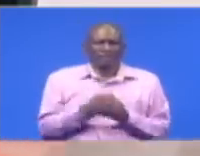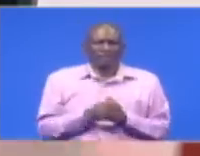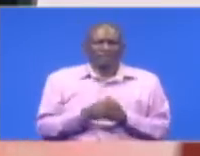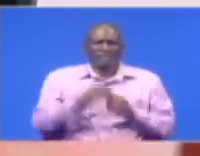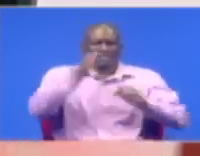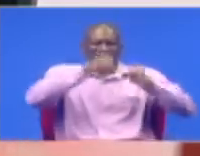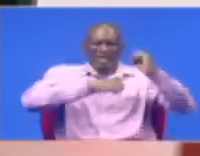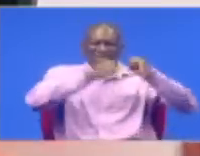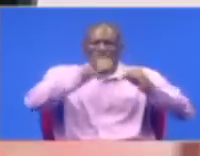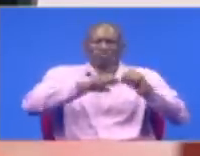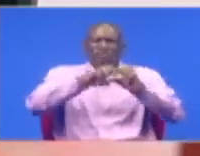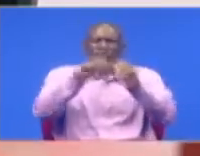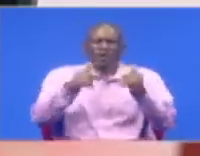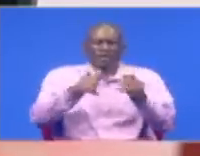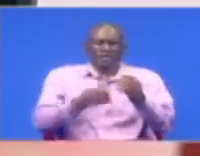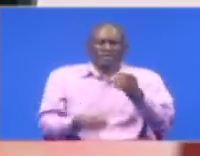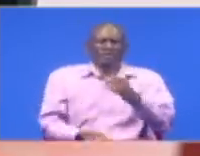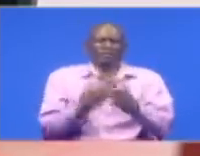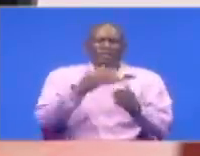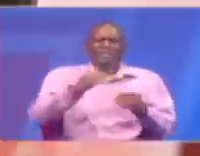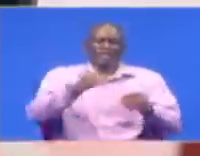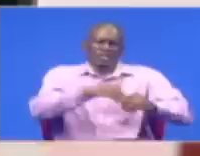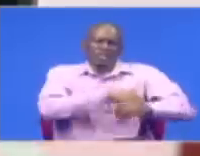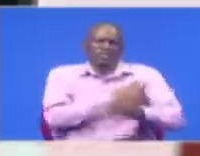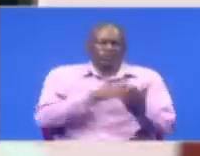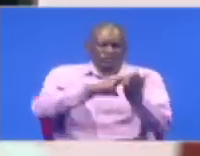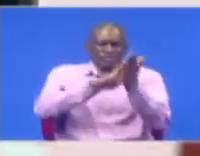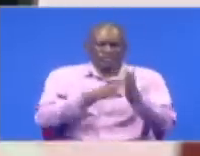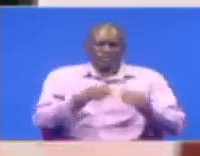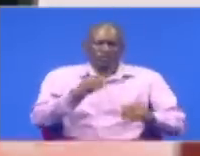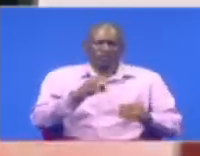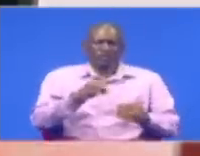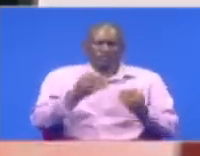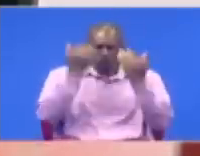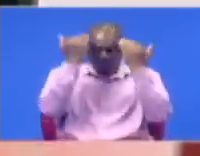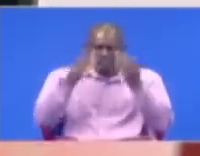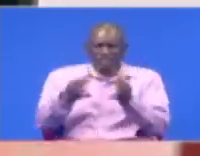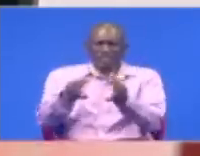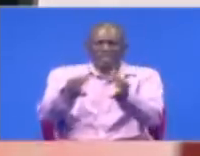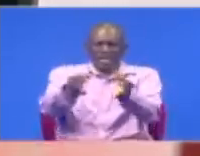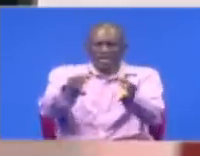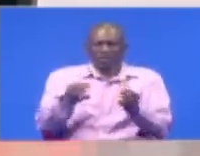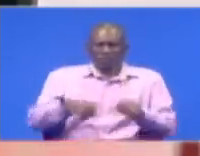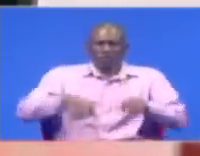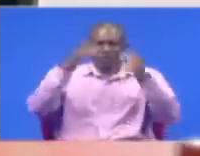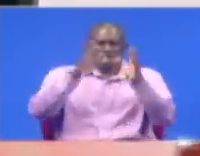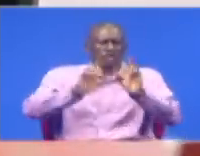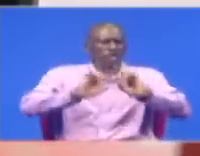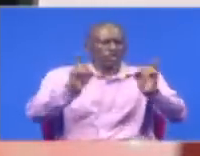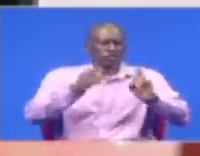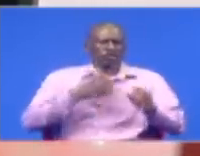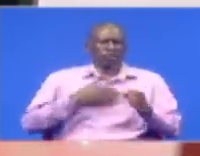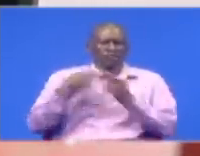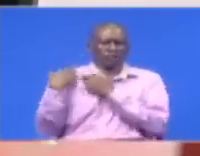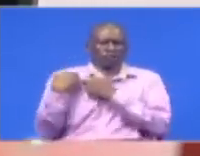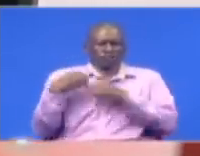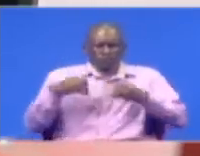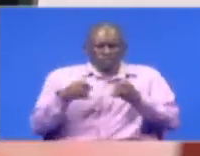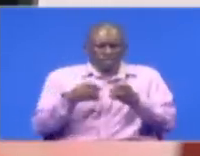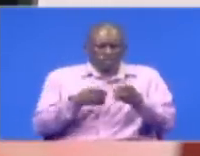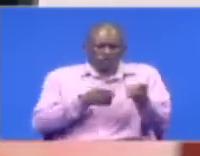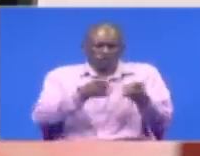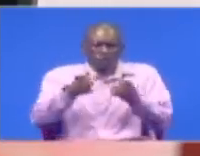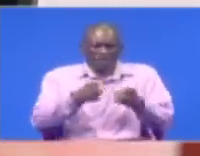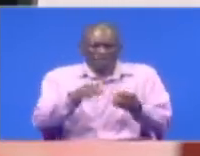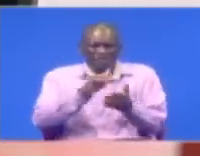And the chief registrar of the judiciary is the accounting officer. It's not my role to try and micromanage